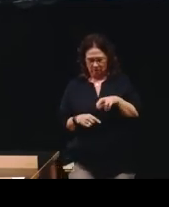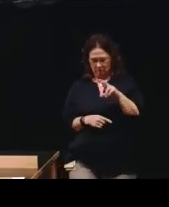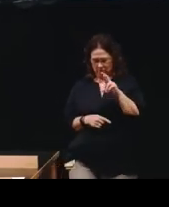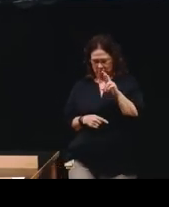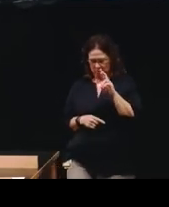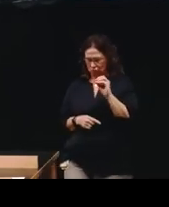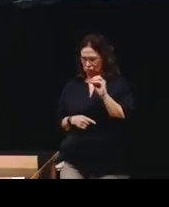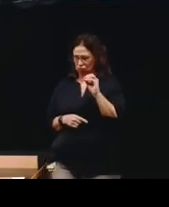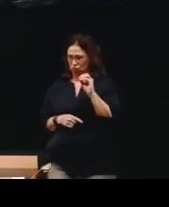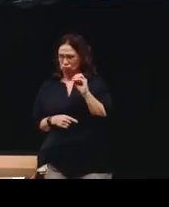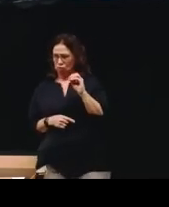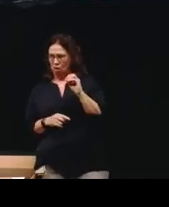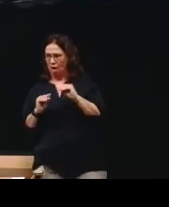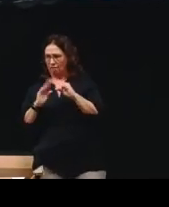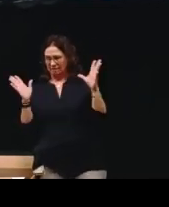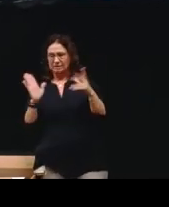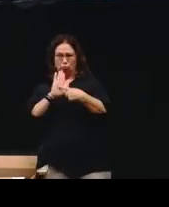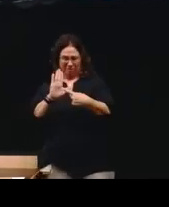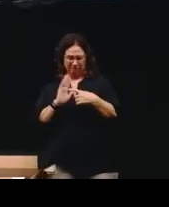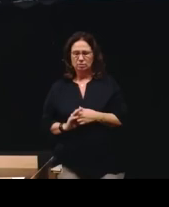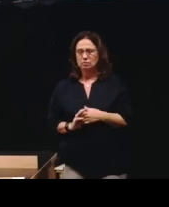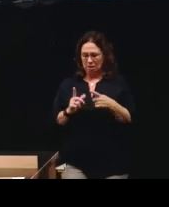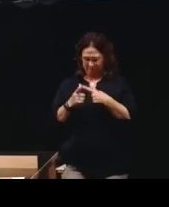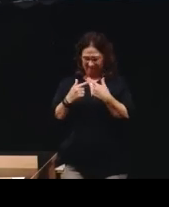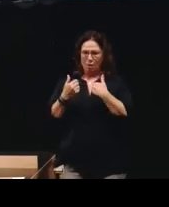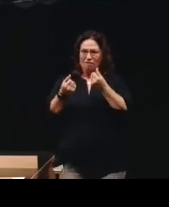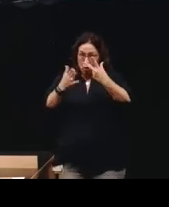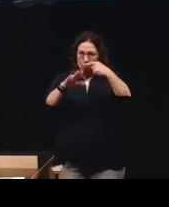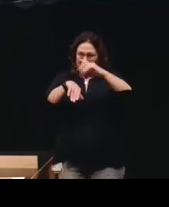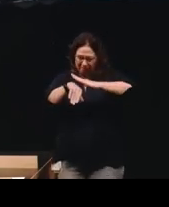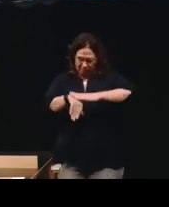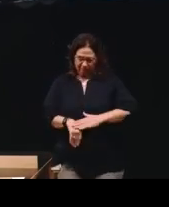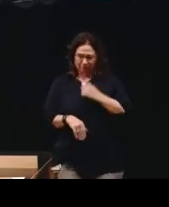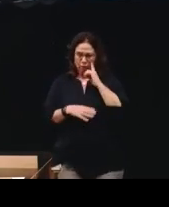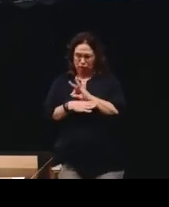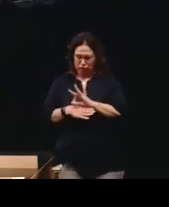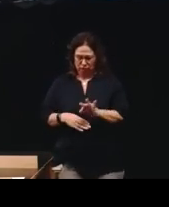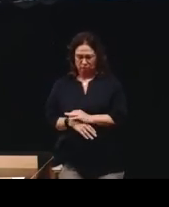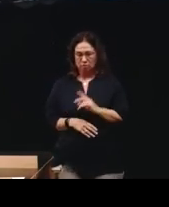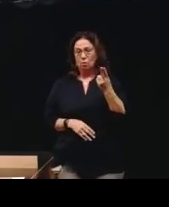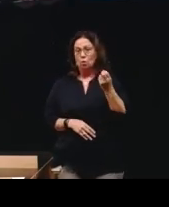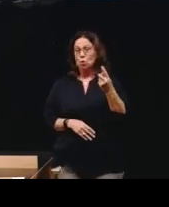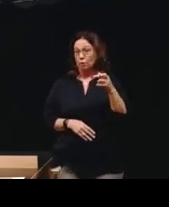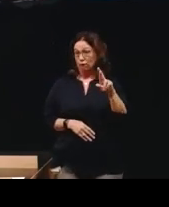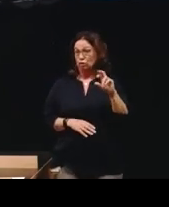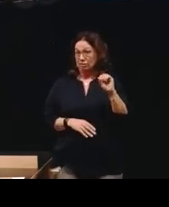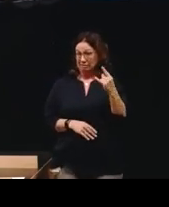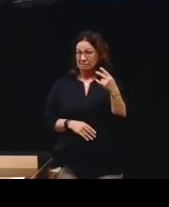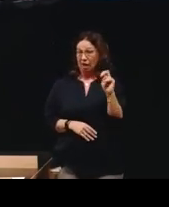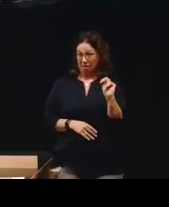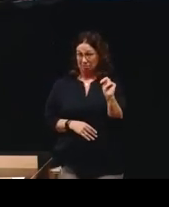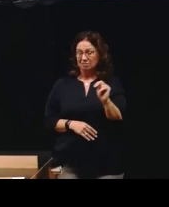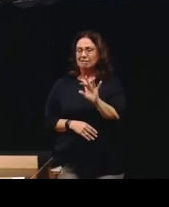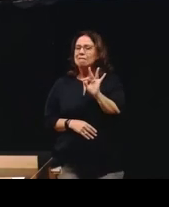rule-in signs that are highly specific for a functional neurological disorder. For example, Hoover sign,